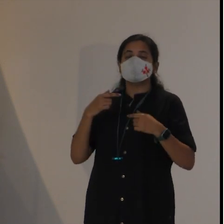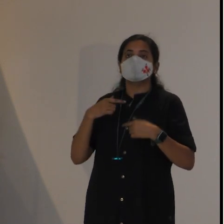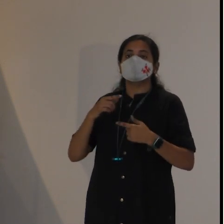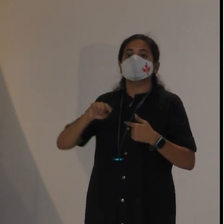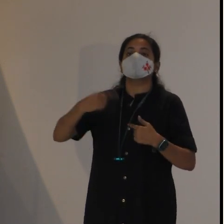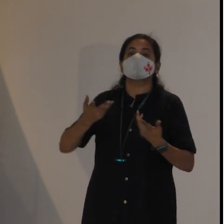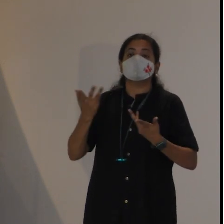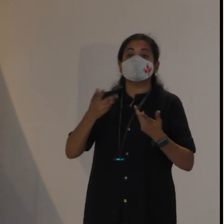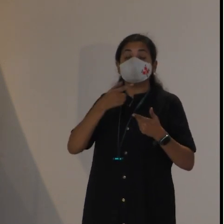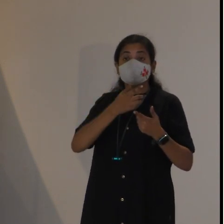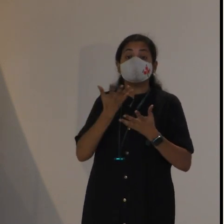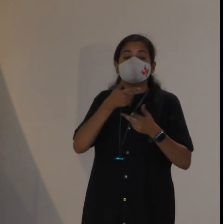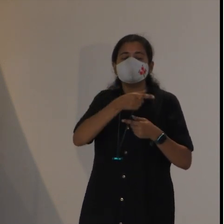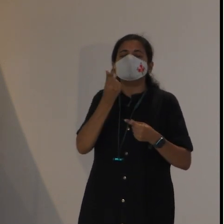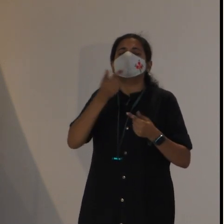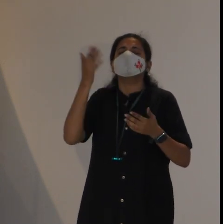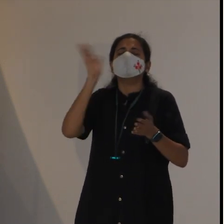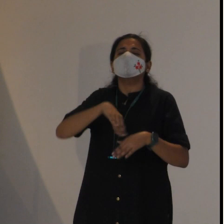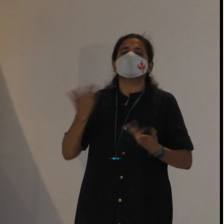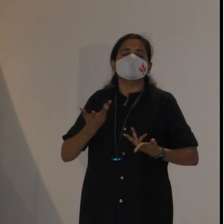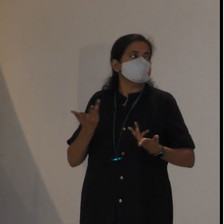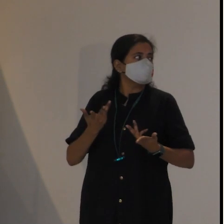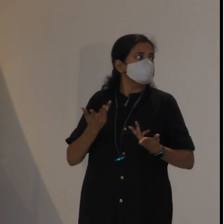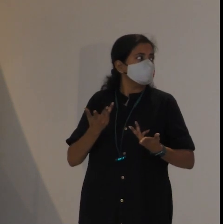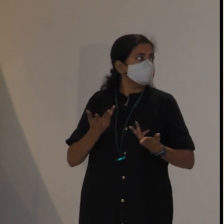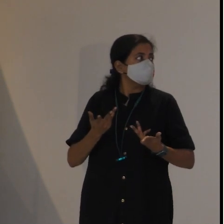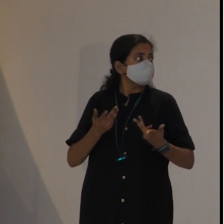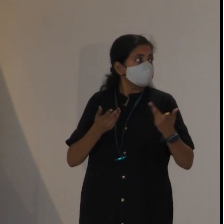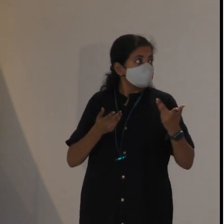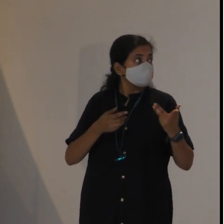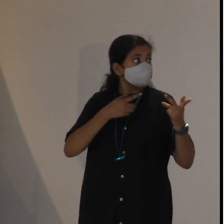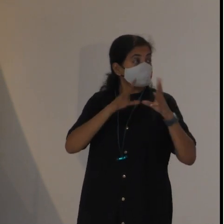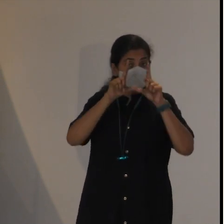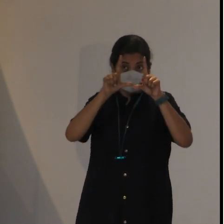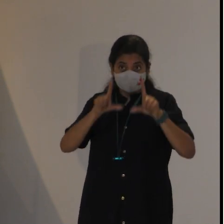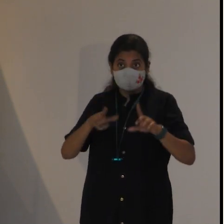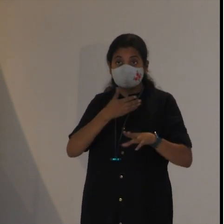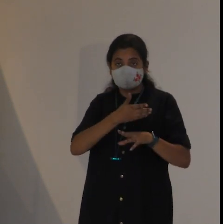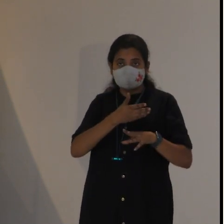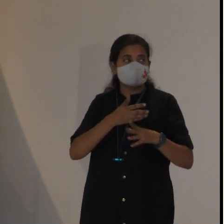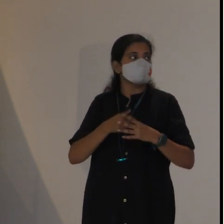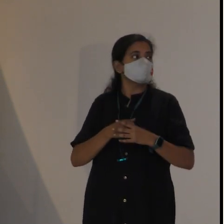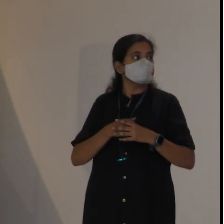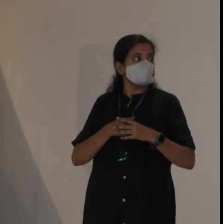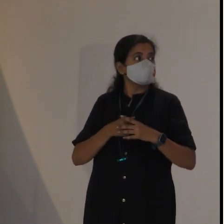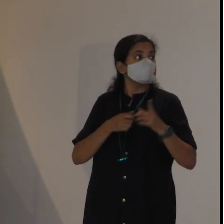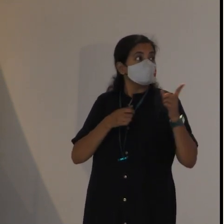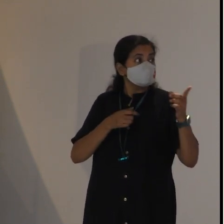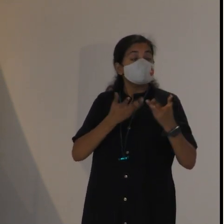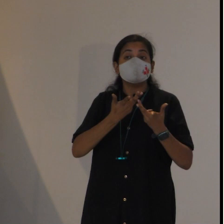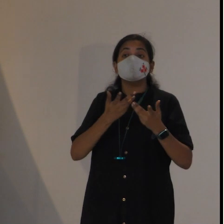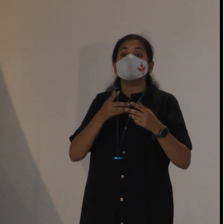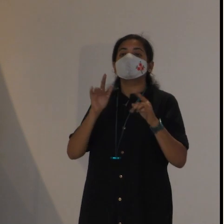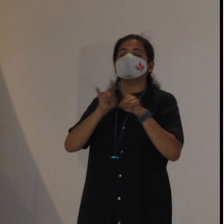is, what is this object used for? Right? These are all liturgical objects, so you can see those images there. They're cruets. They're placed